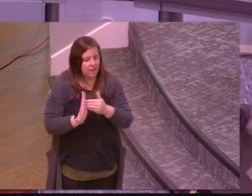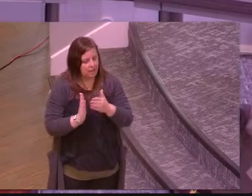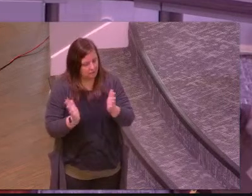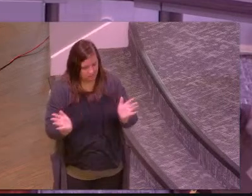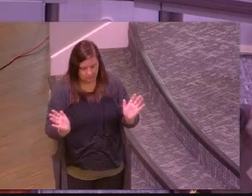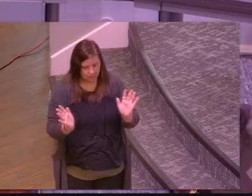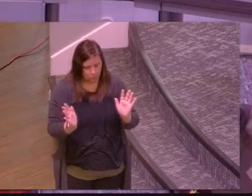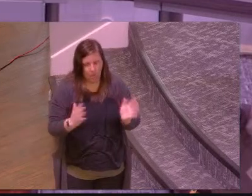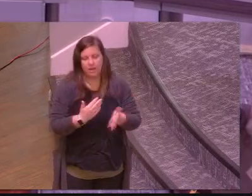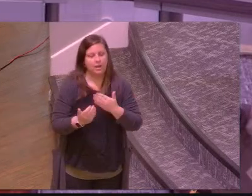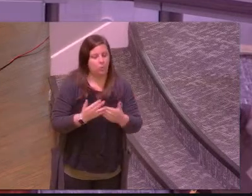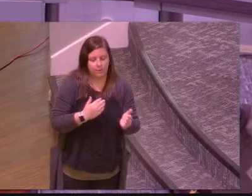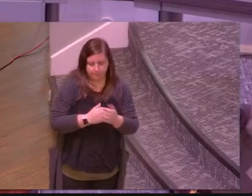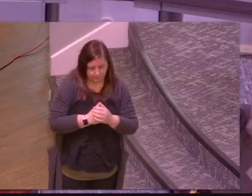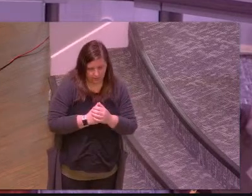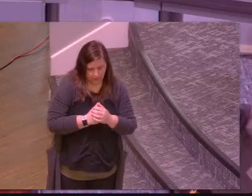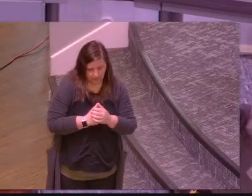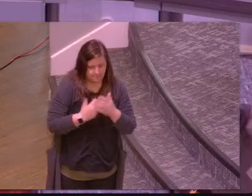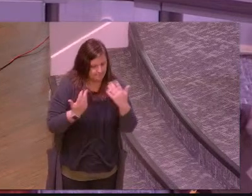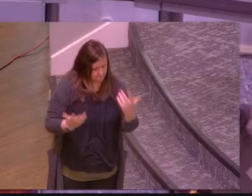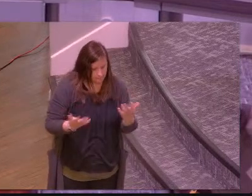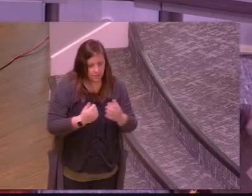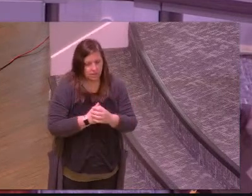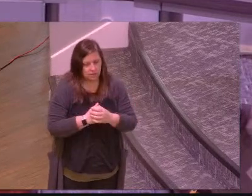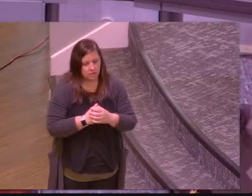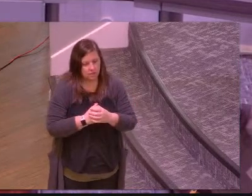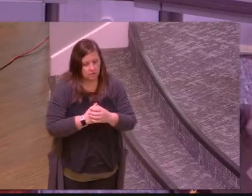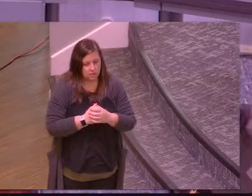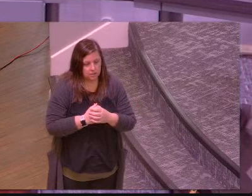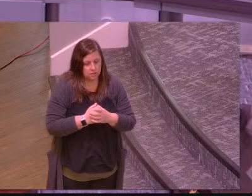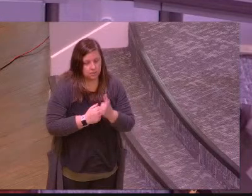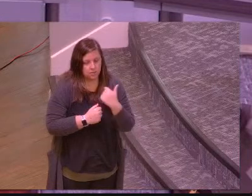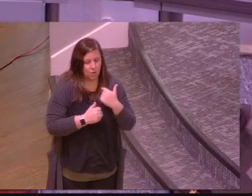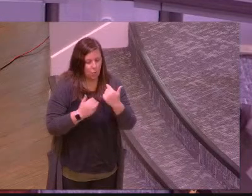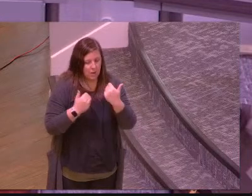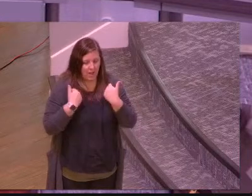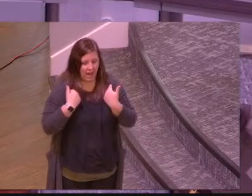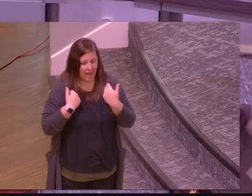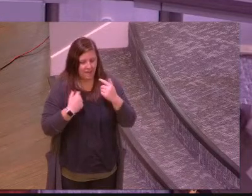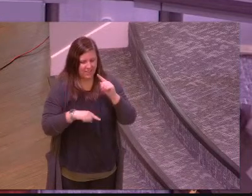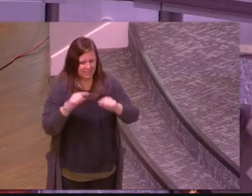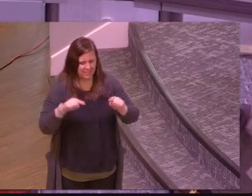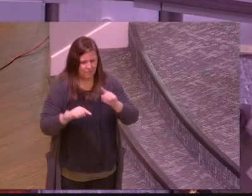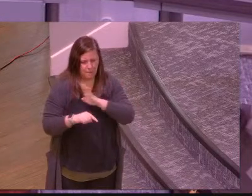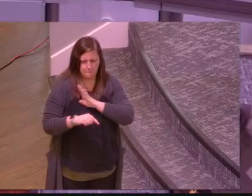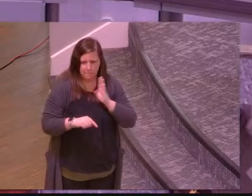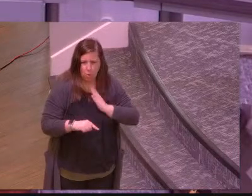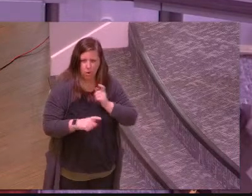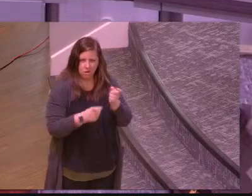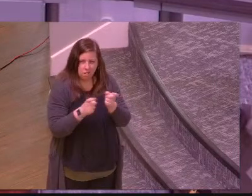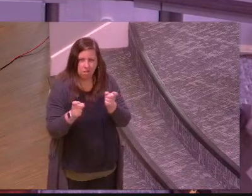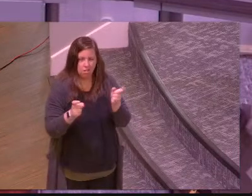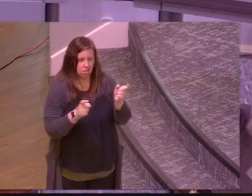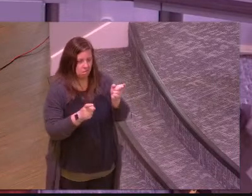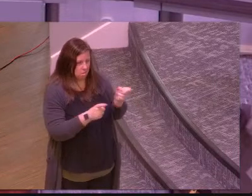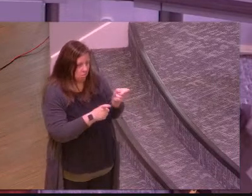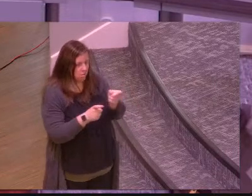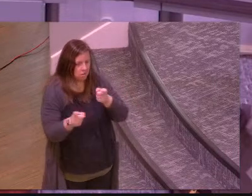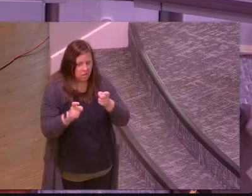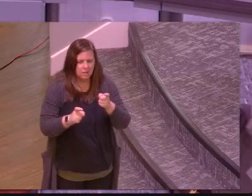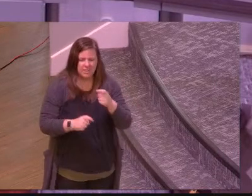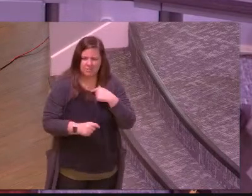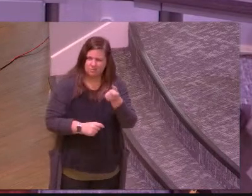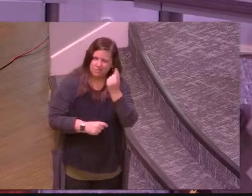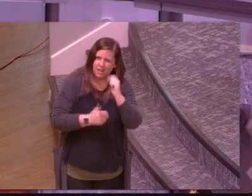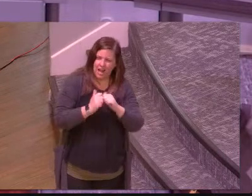So at this point, again, we have different boards governing things, right? And so I don't understand how this board